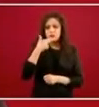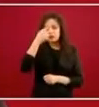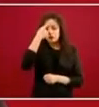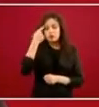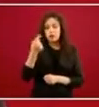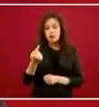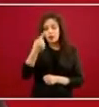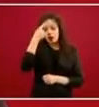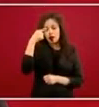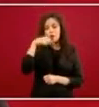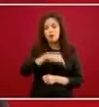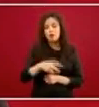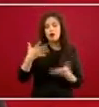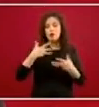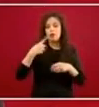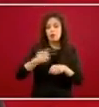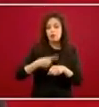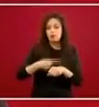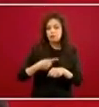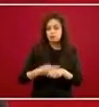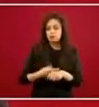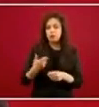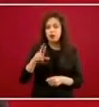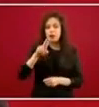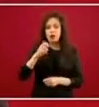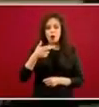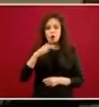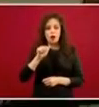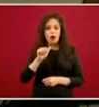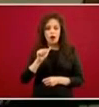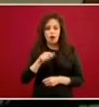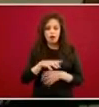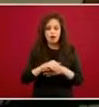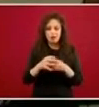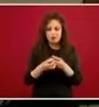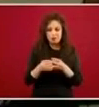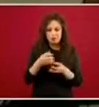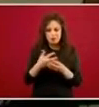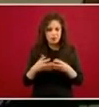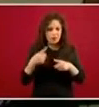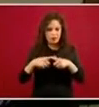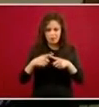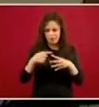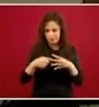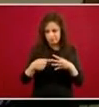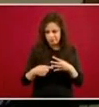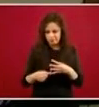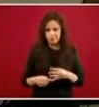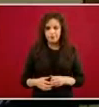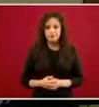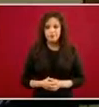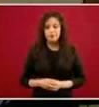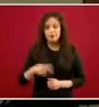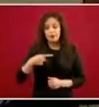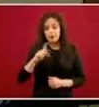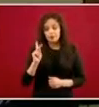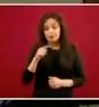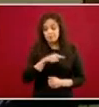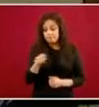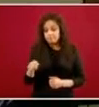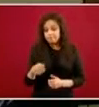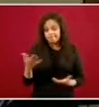And they have been used in arthritis cases and other similar diseases.